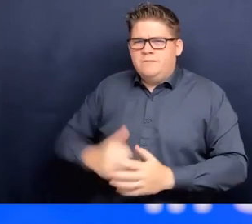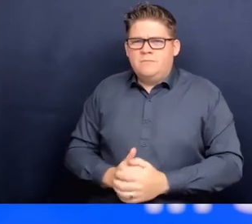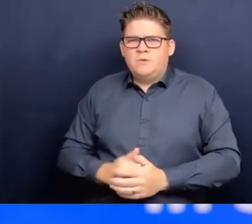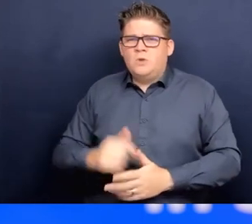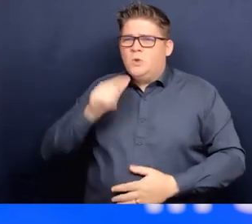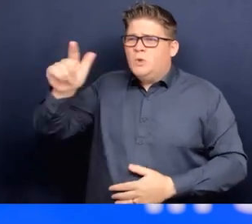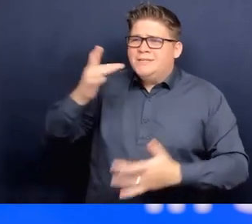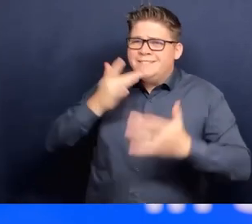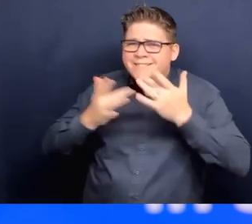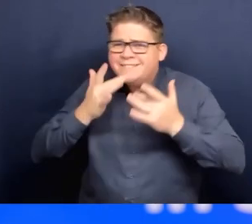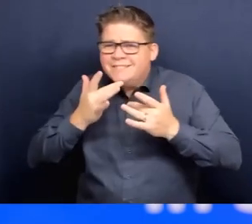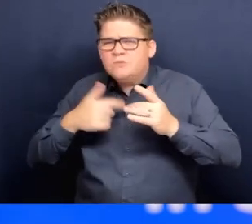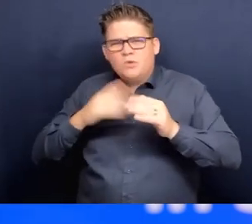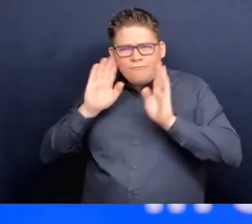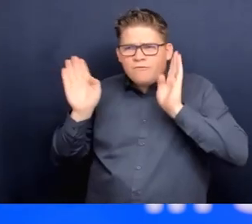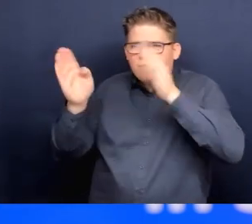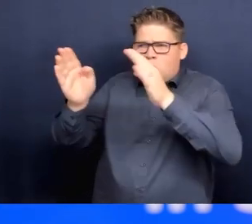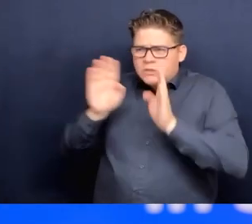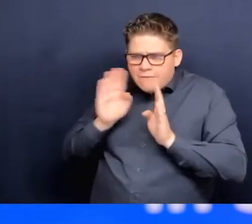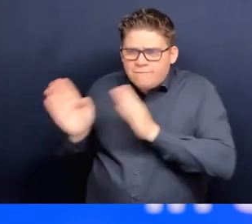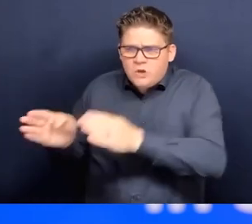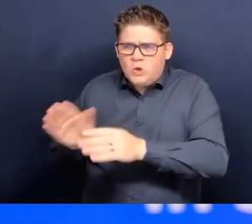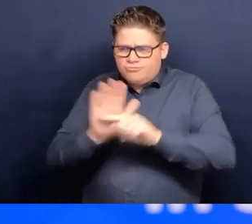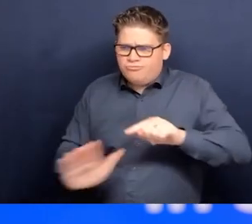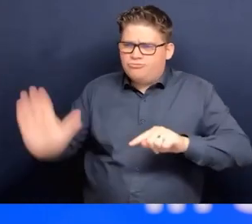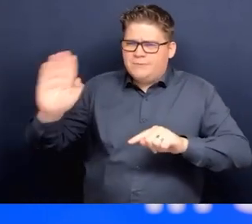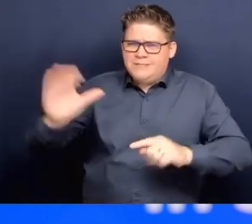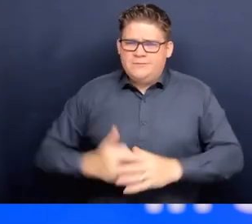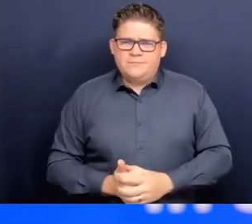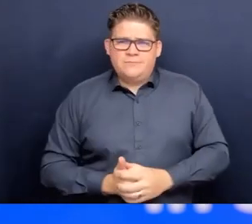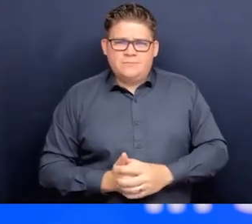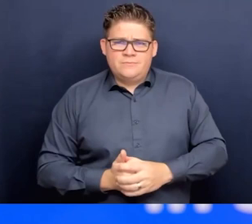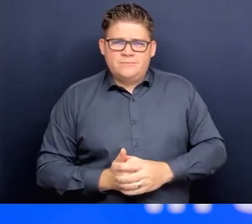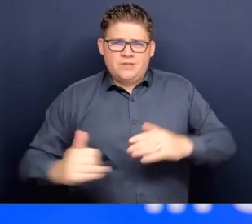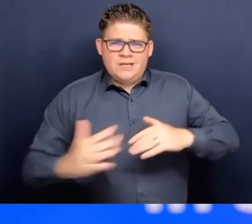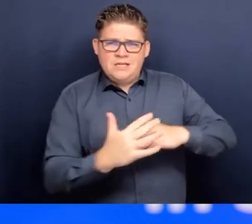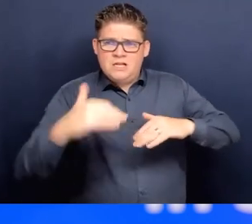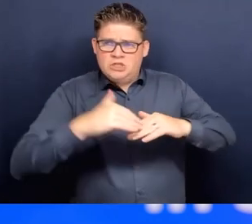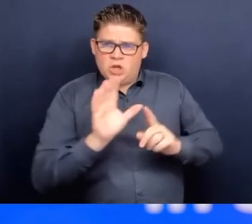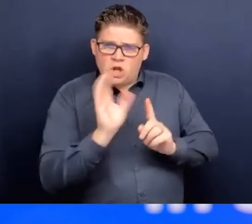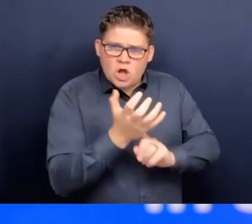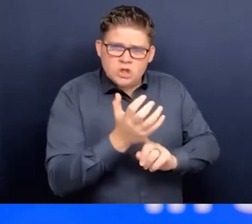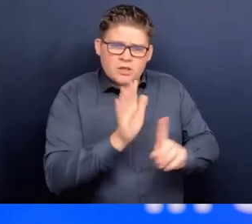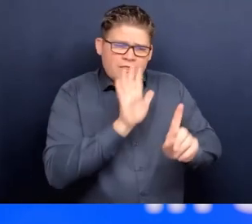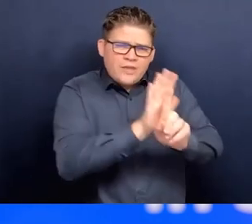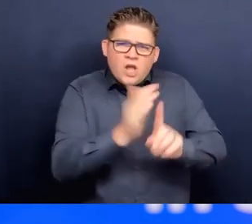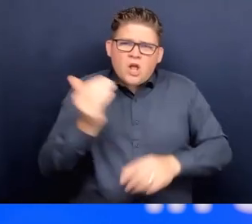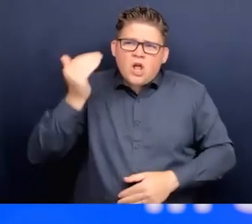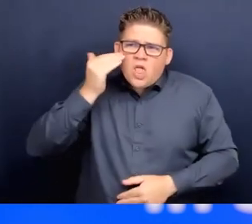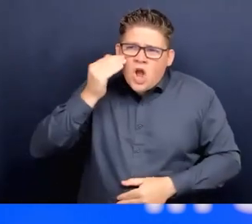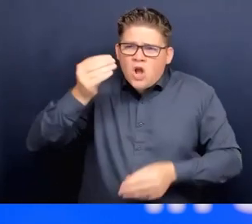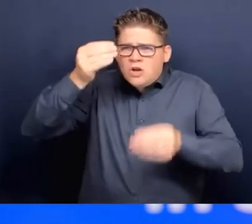of diverse communities across the province, particularly underserved populations. It'll be a medical school that